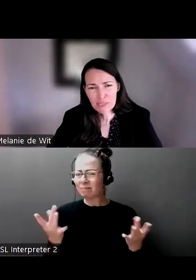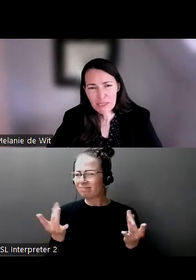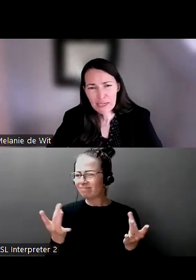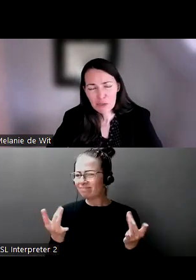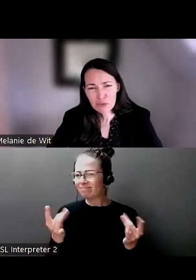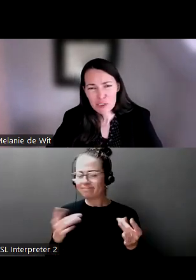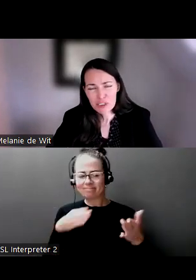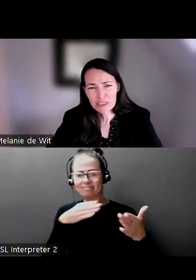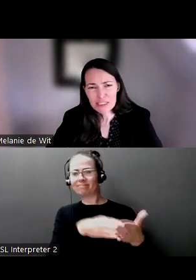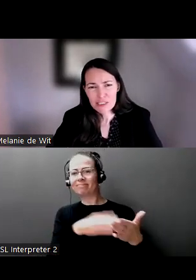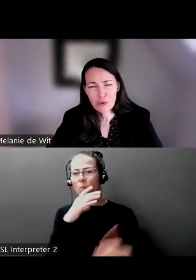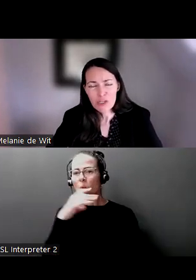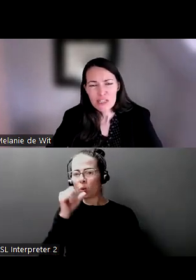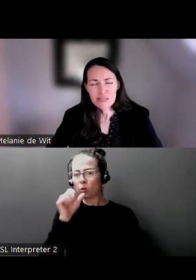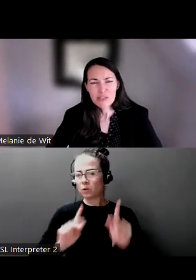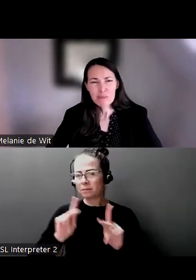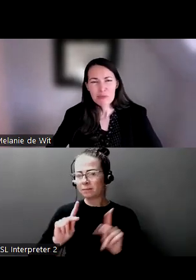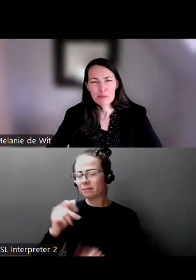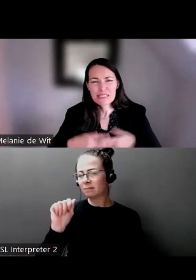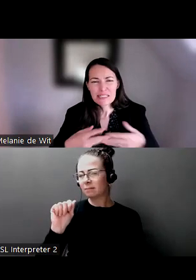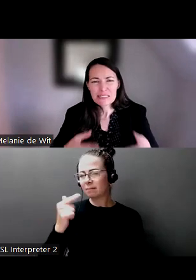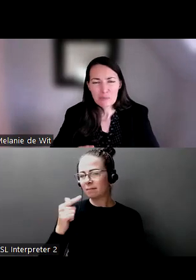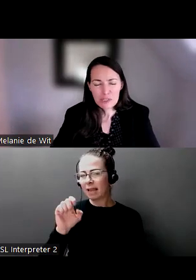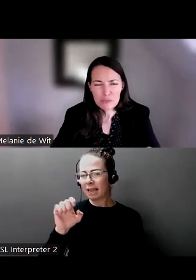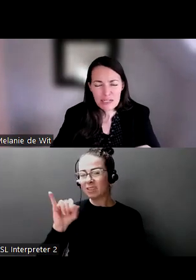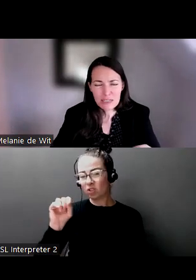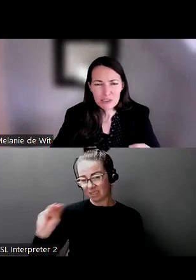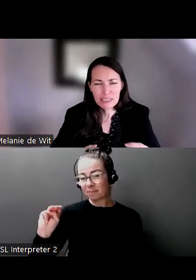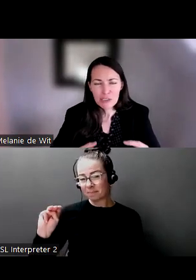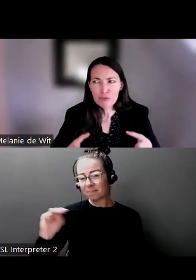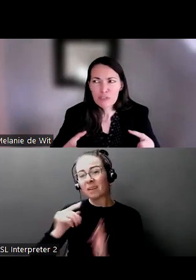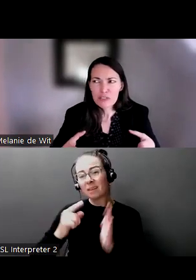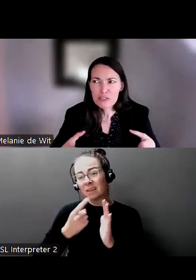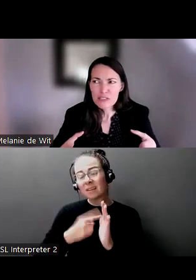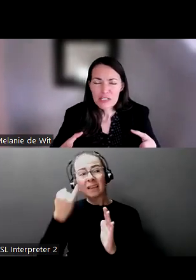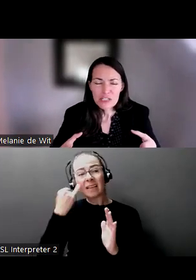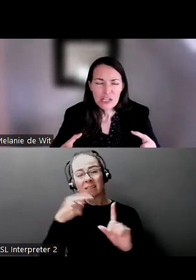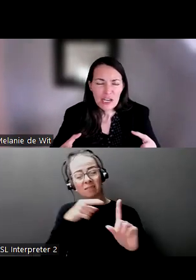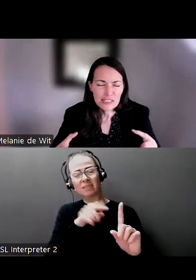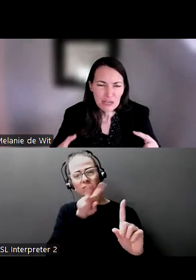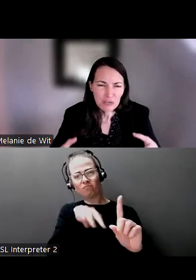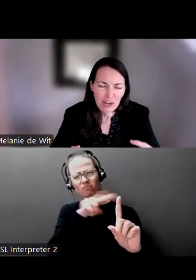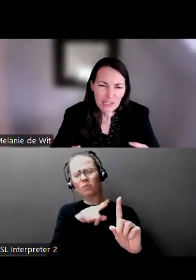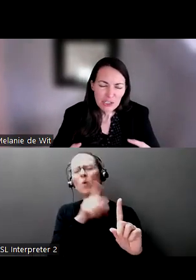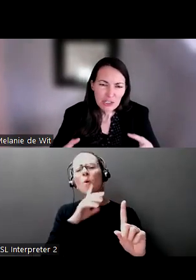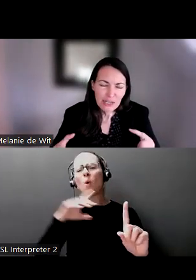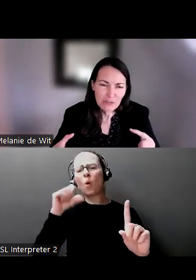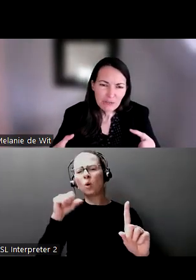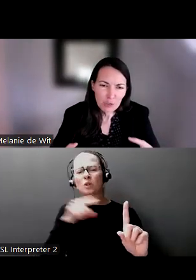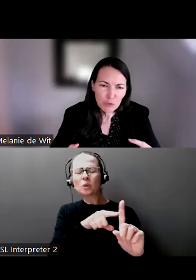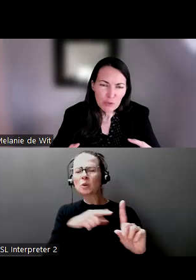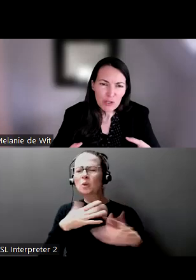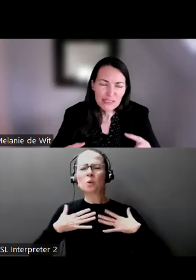into play, unfortunately. So sometimes when we see someone who's elderly, who feels to us like fragile